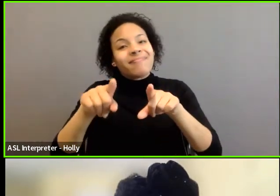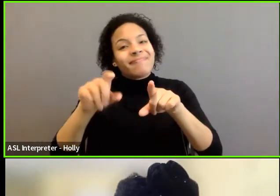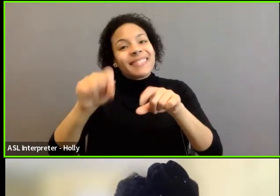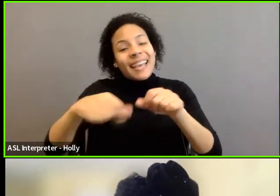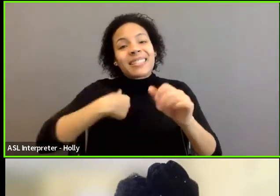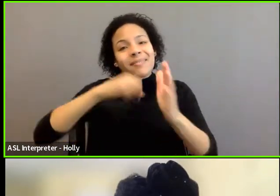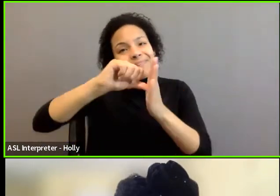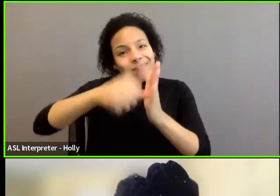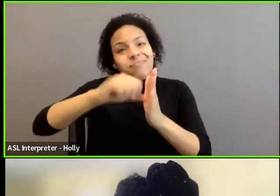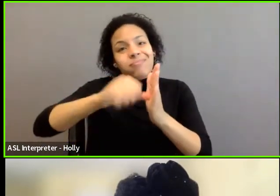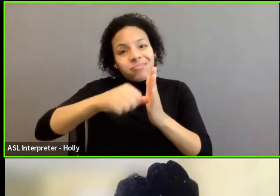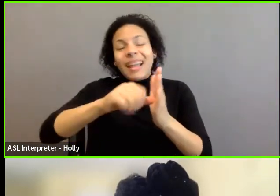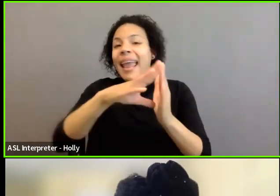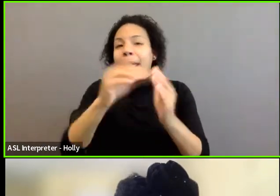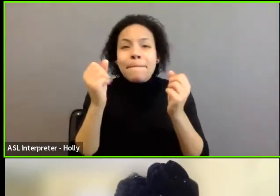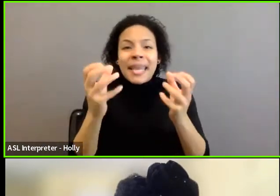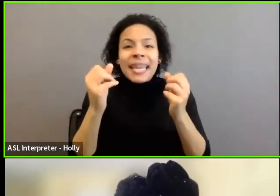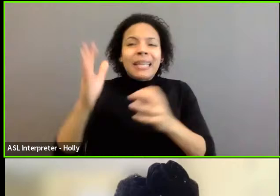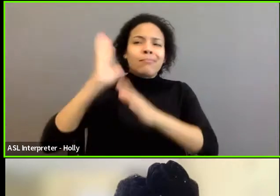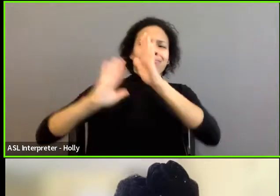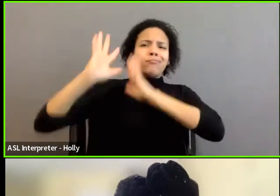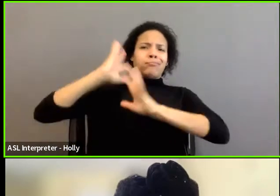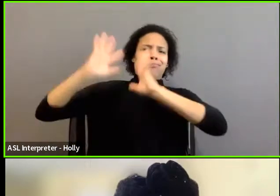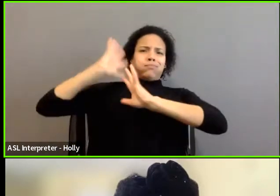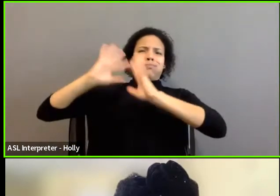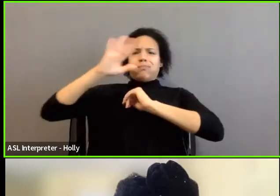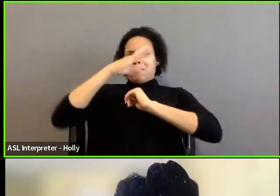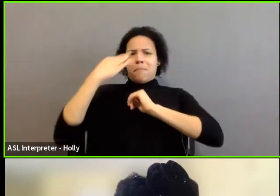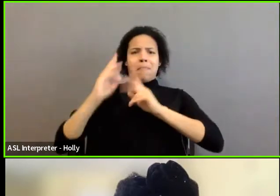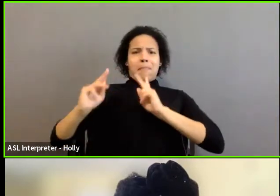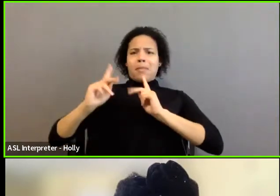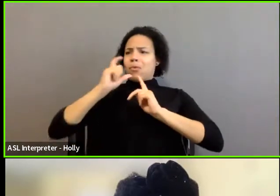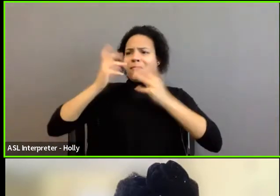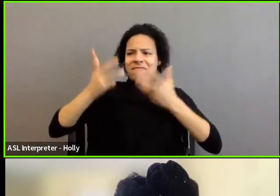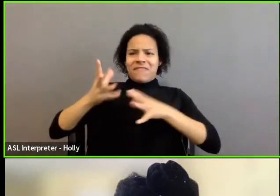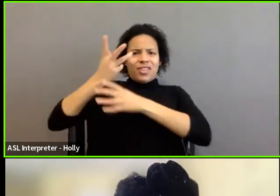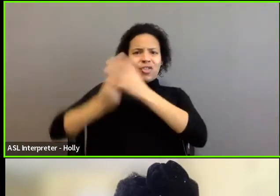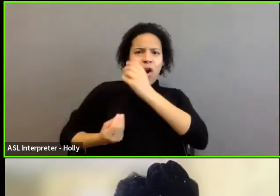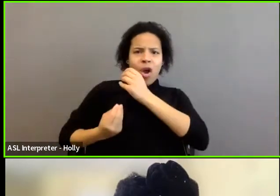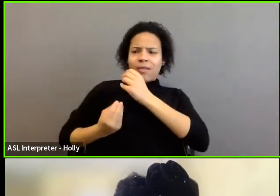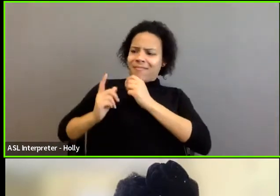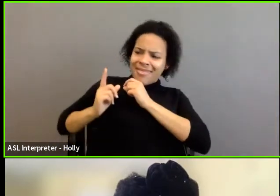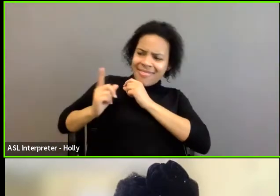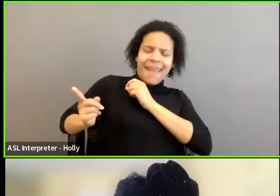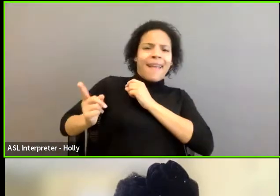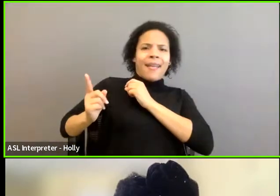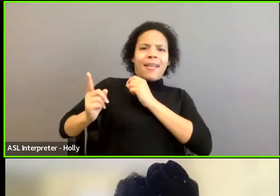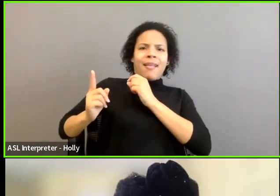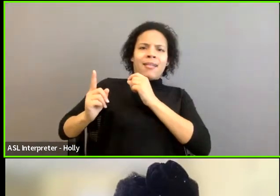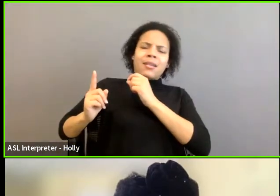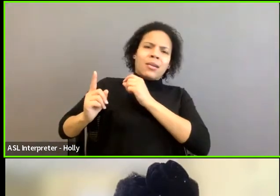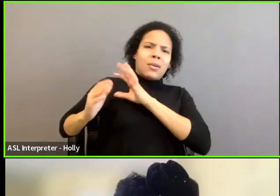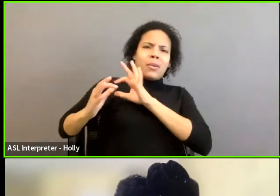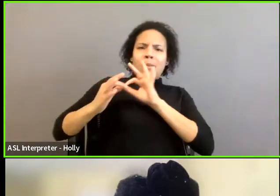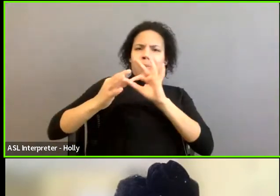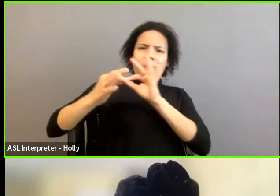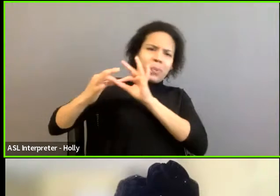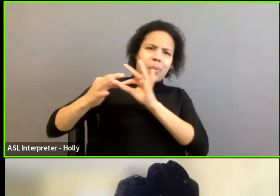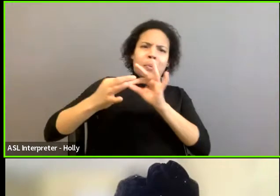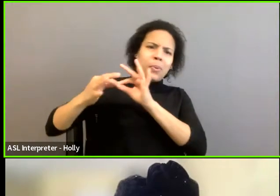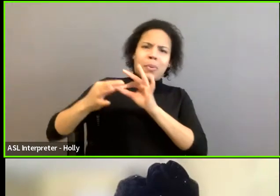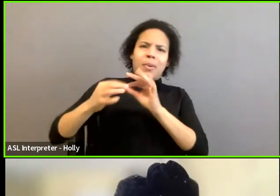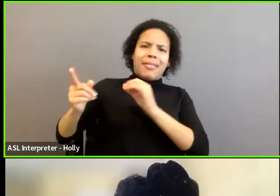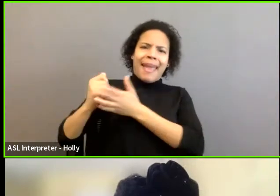here today. So I gotta honor that. So one of the things that brings me to this